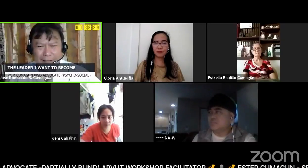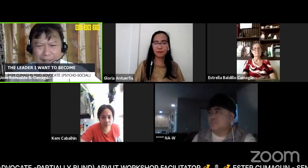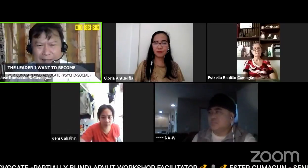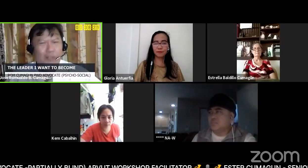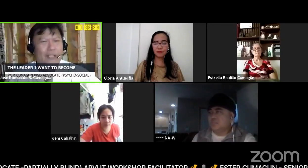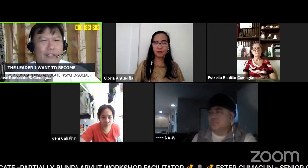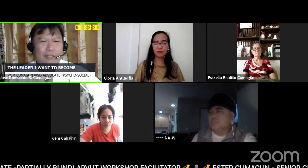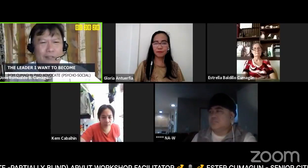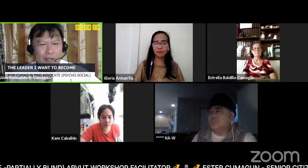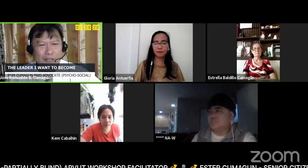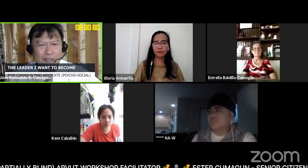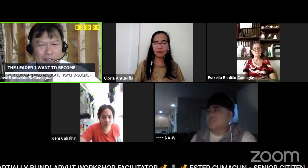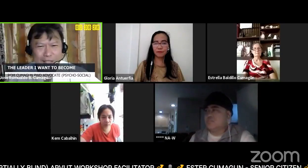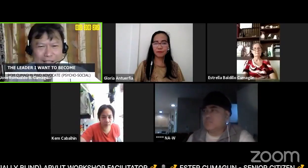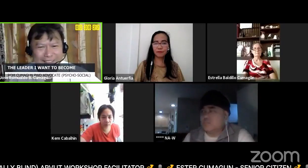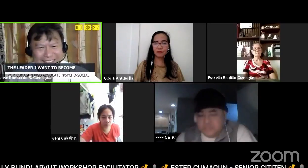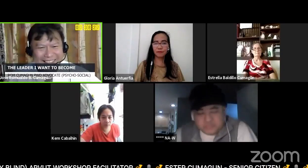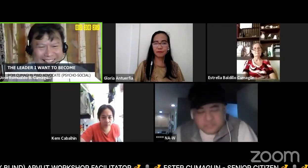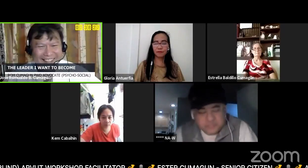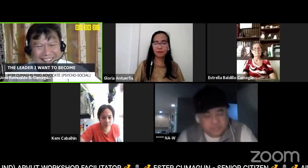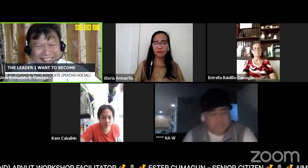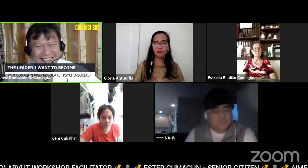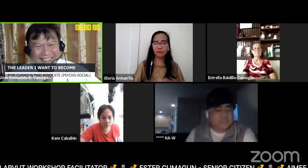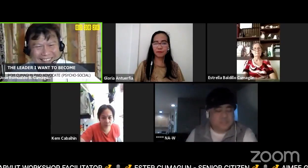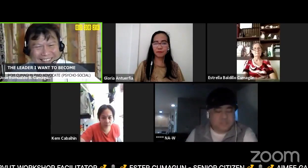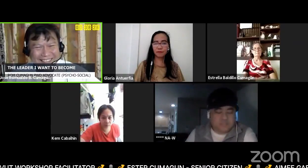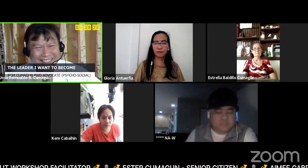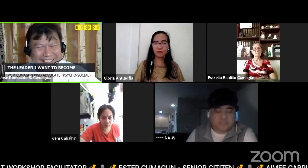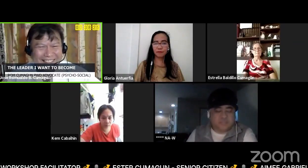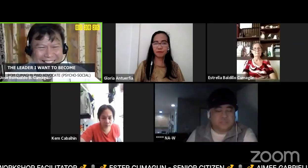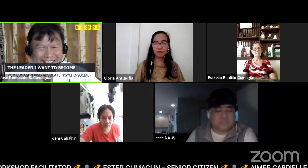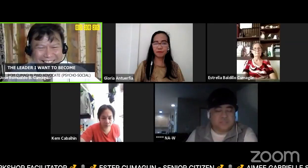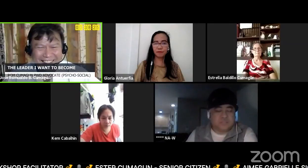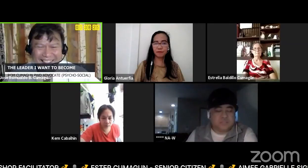and all he thinks about is his son.